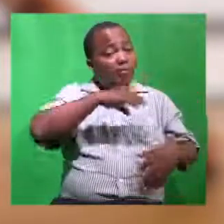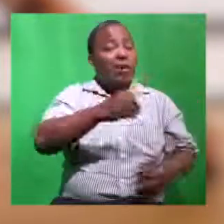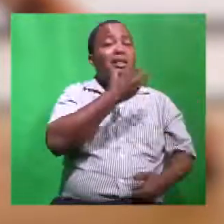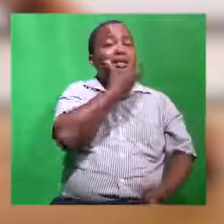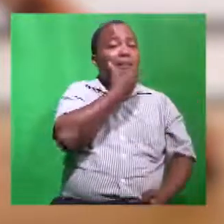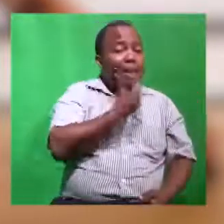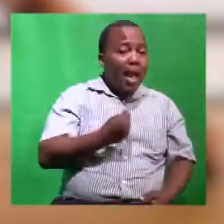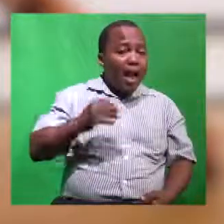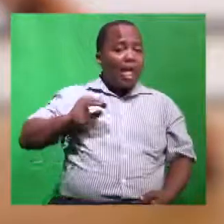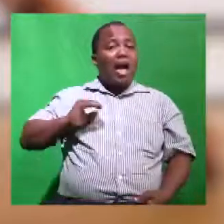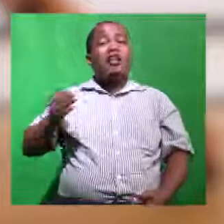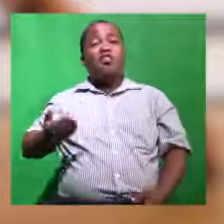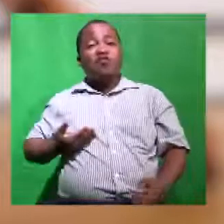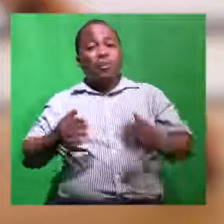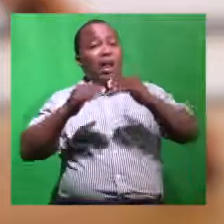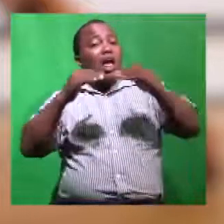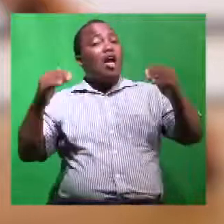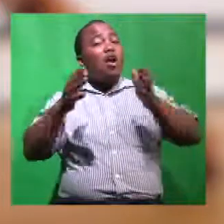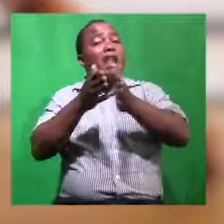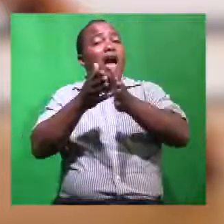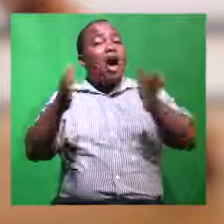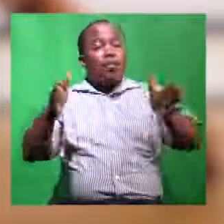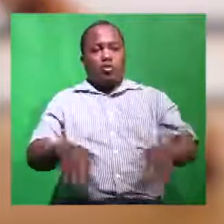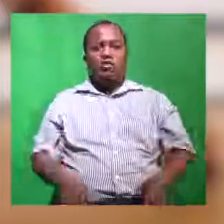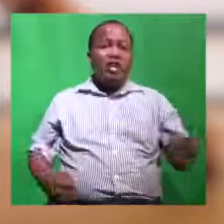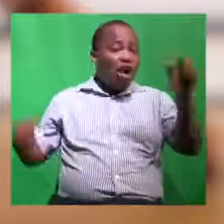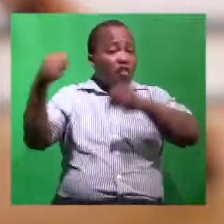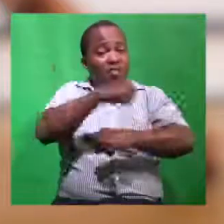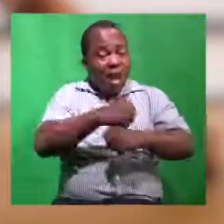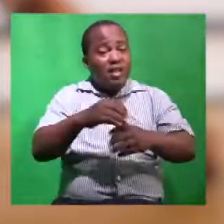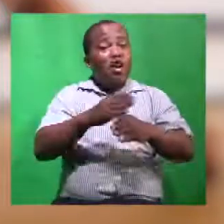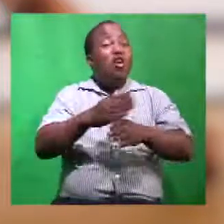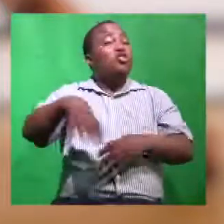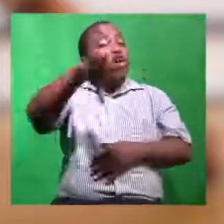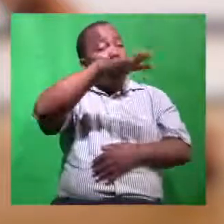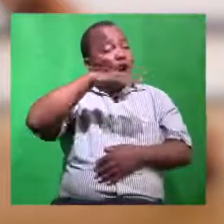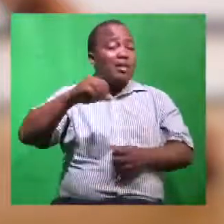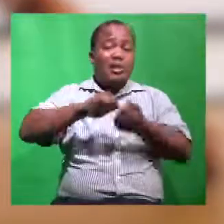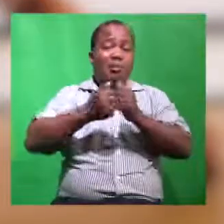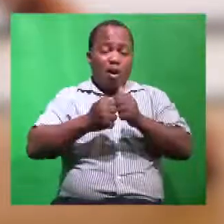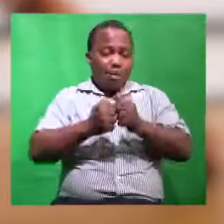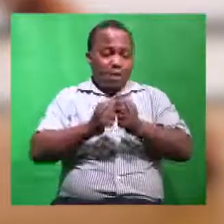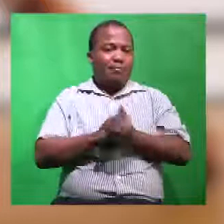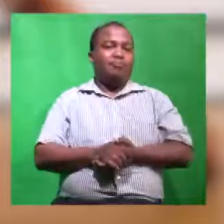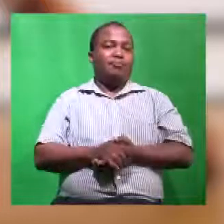to be given equal opportunity so as to help them in fighting against those problems that